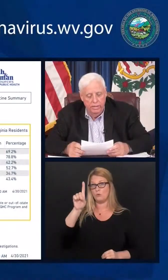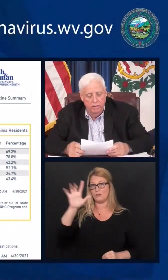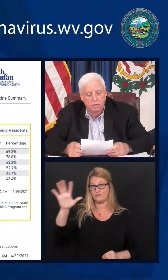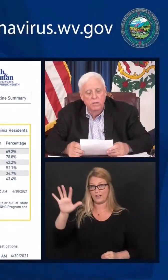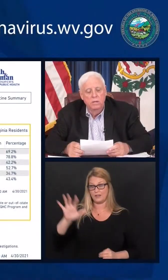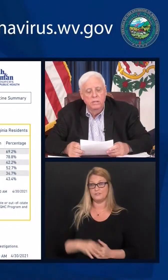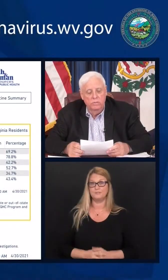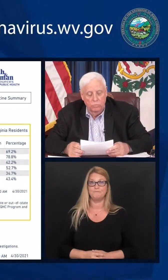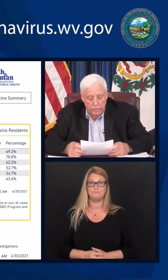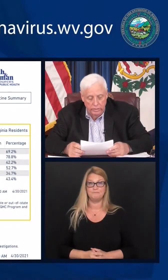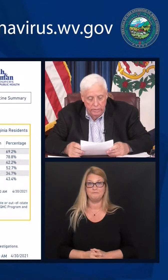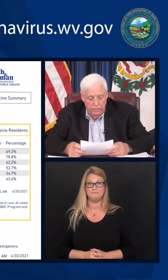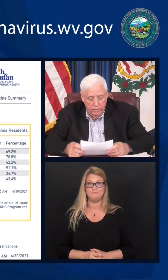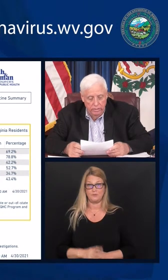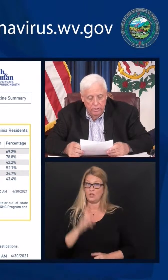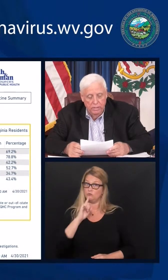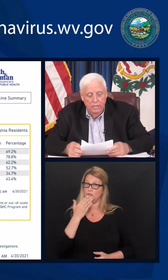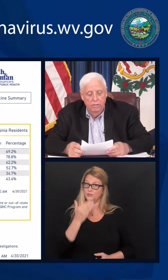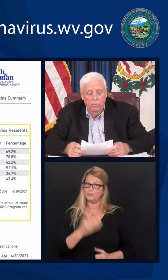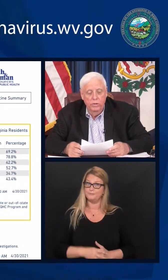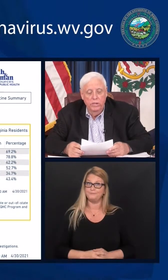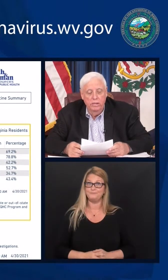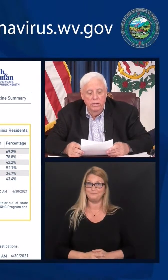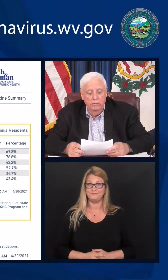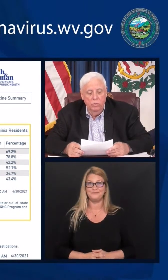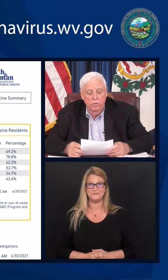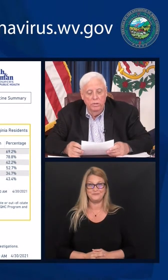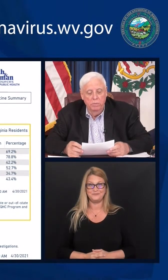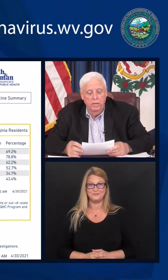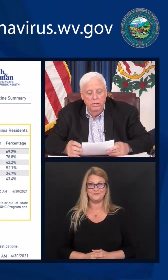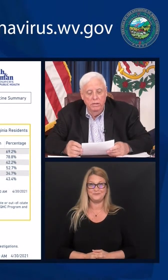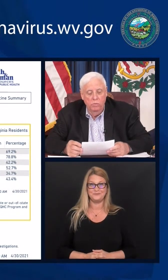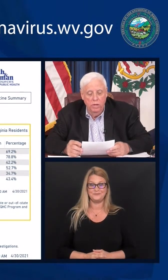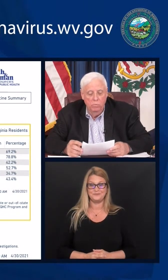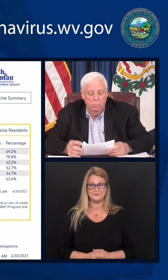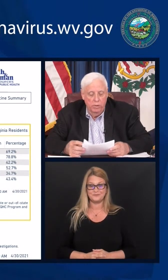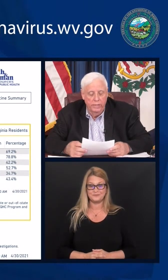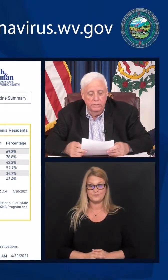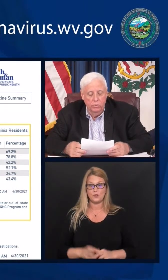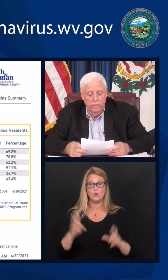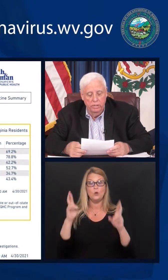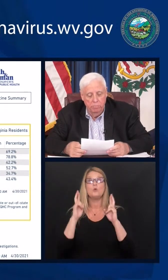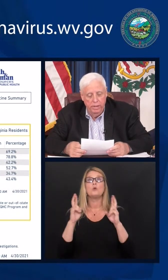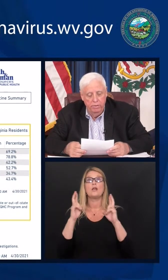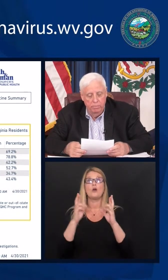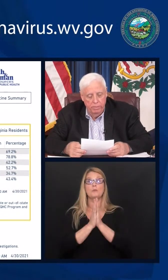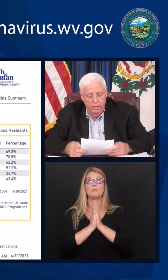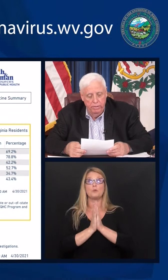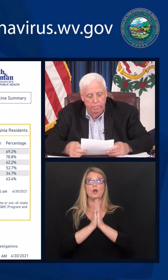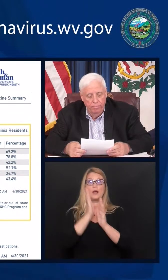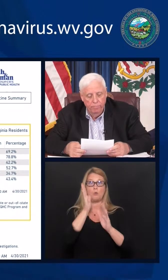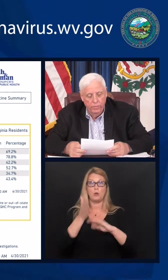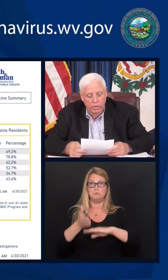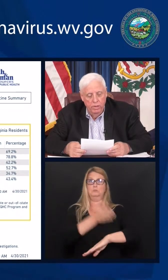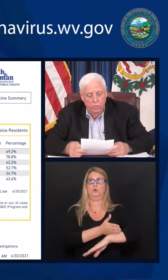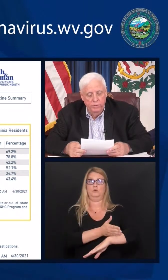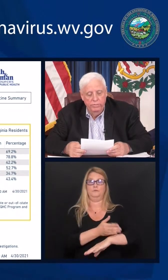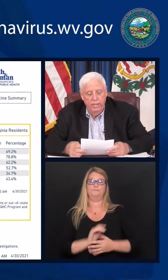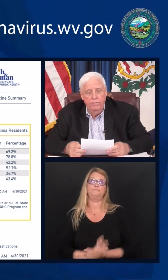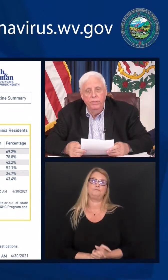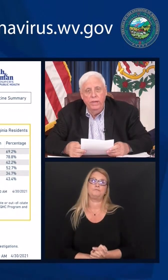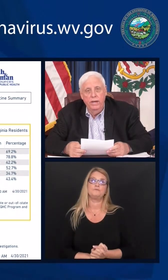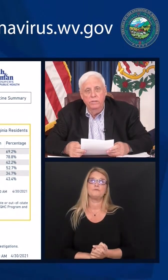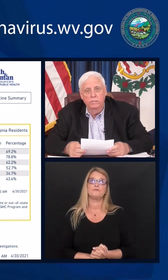5.15 now. That's really good. And it's going to be, we hope and pray it's going to get better and better. We